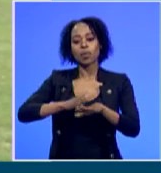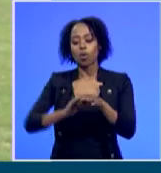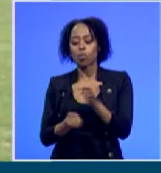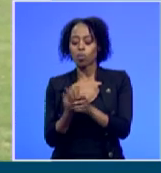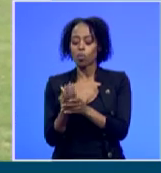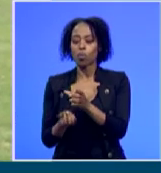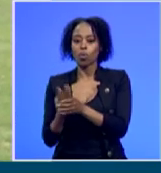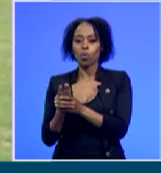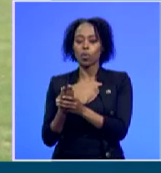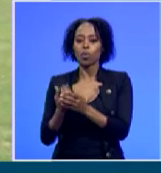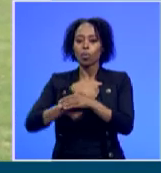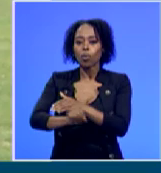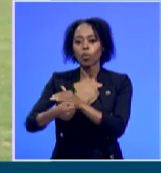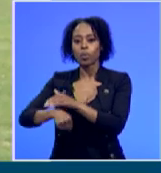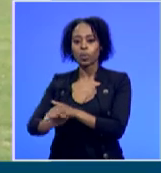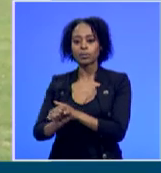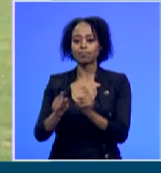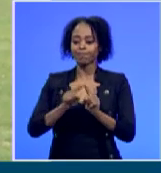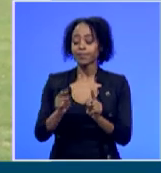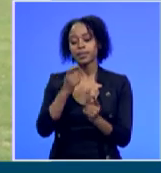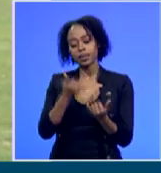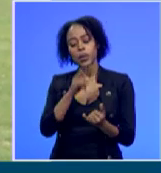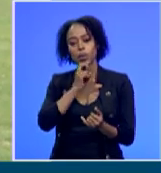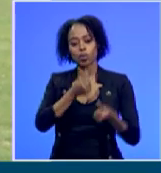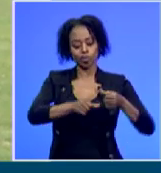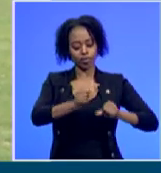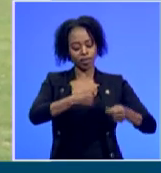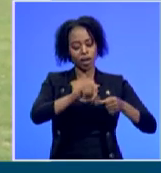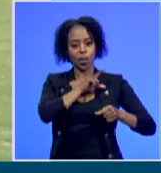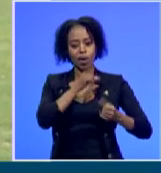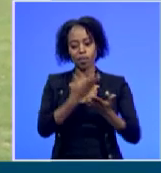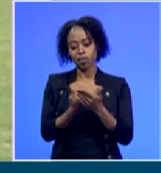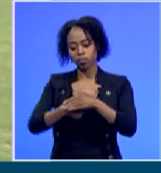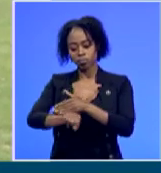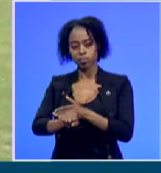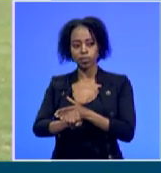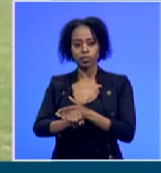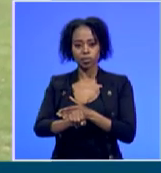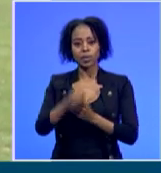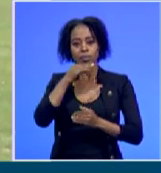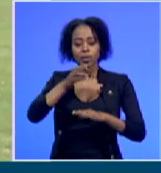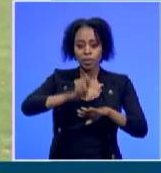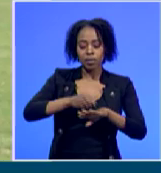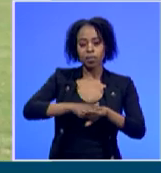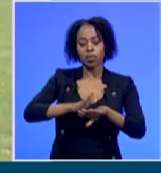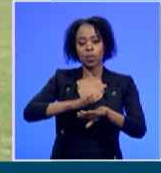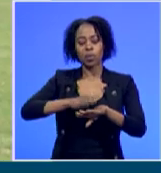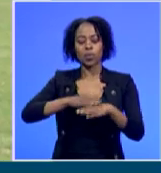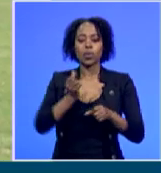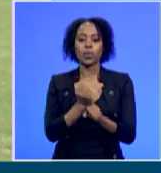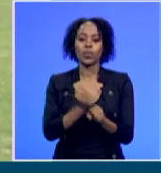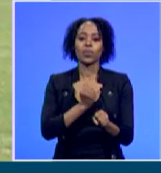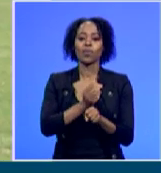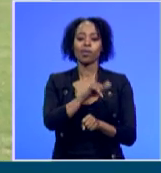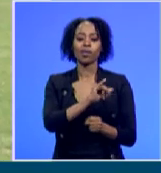And to make them reproduce is by the scientific method. So we need to put more effort on that. Yeah, we need a collaboration